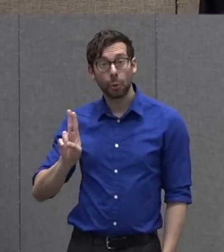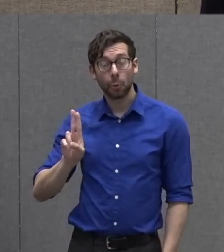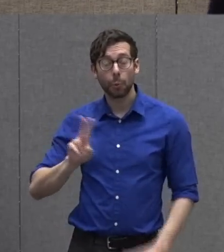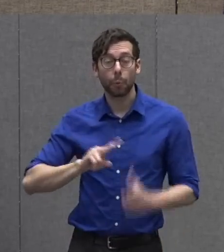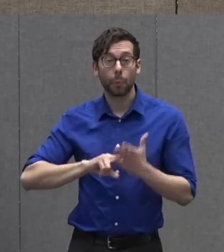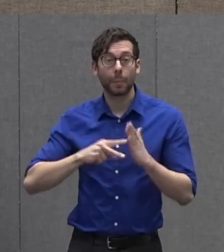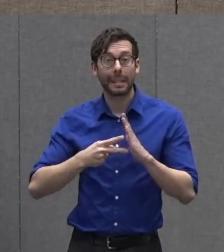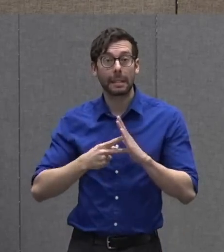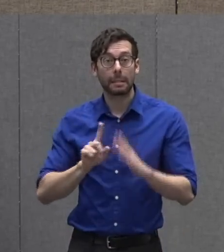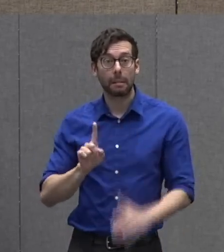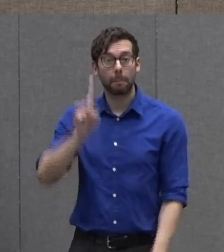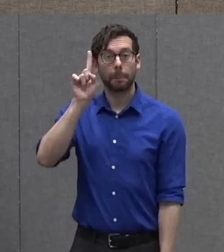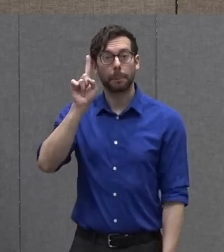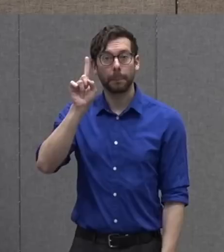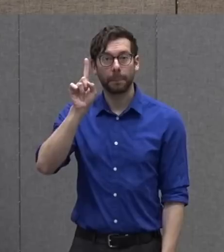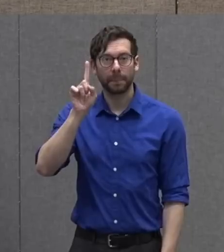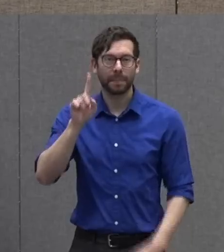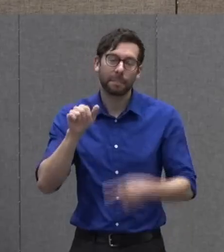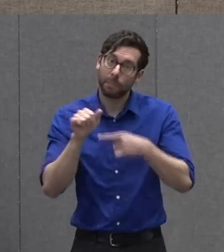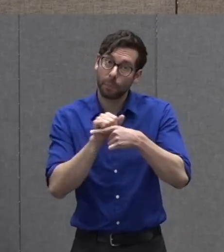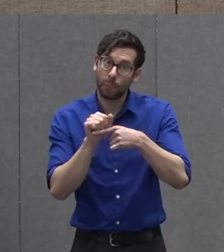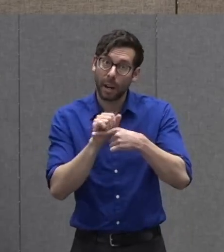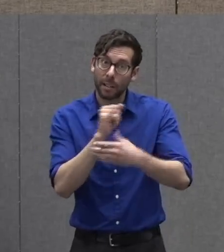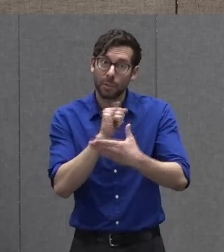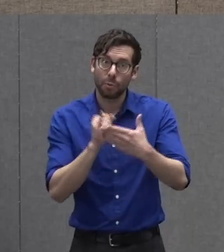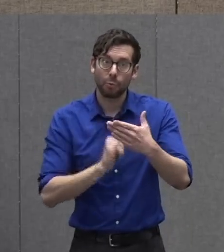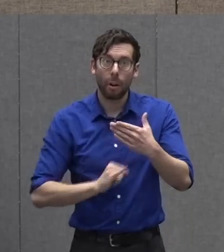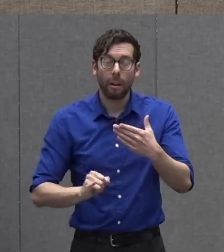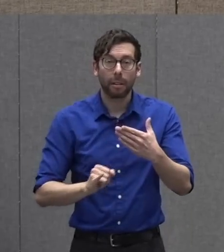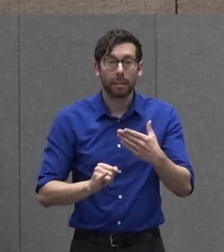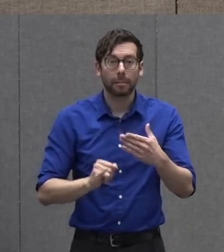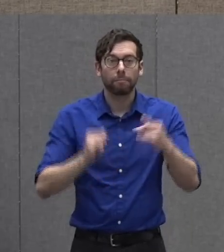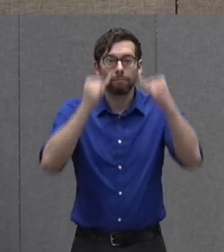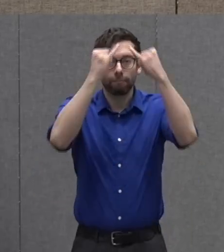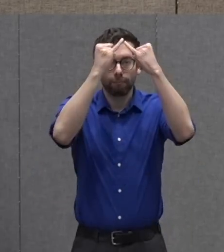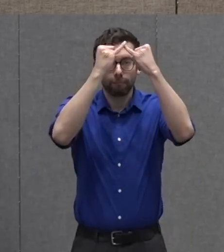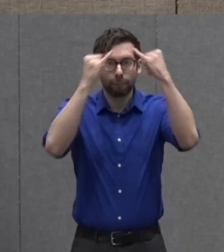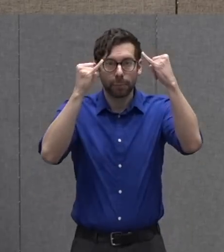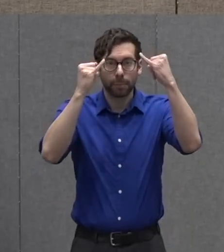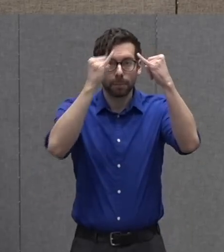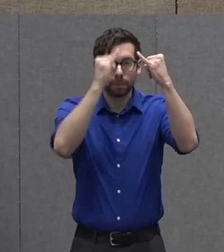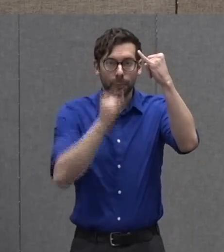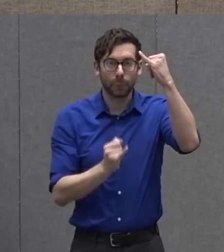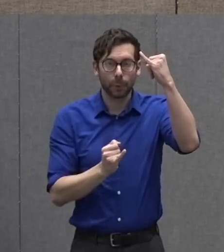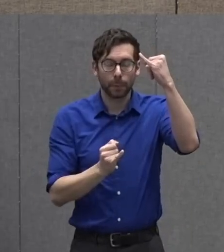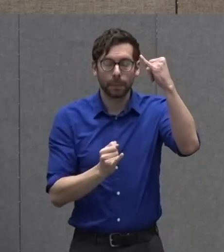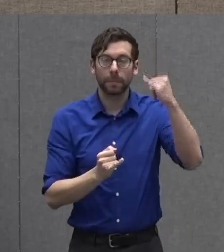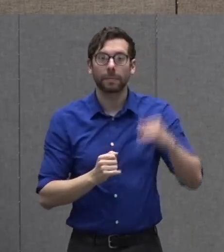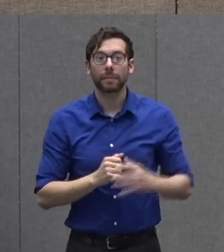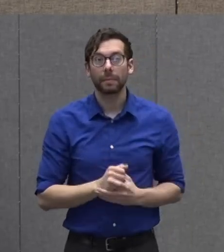arrows. So an arrow is a straight line, and you can start from the top down, or you can start from the